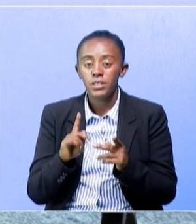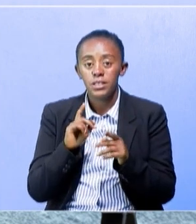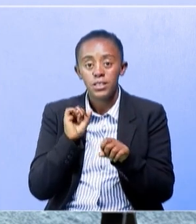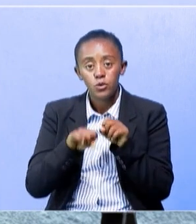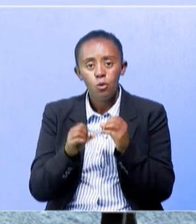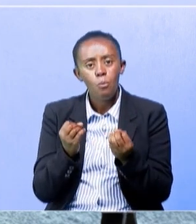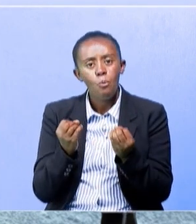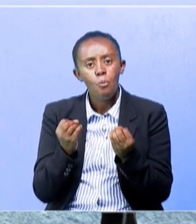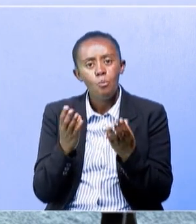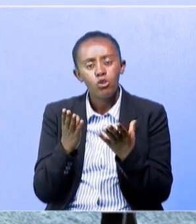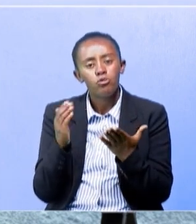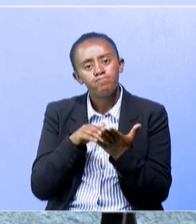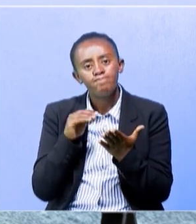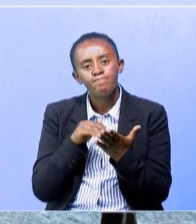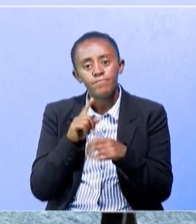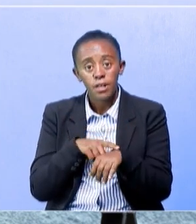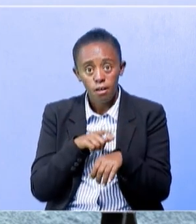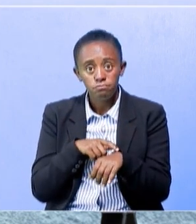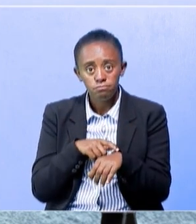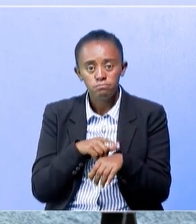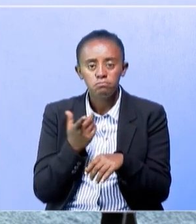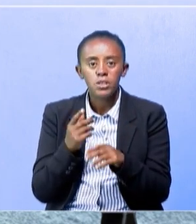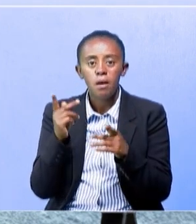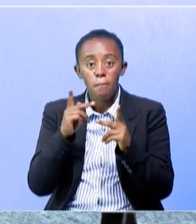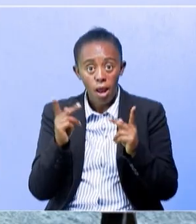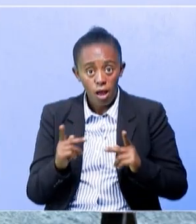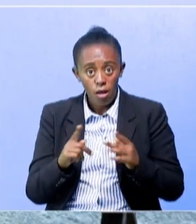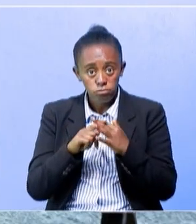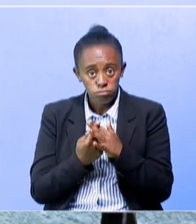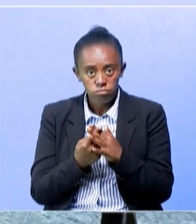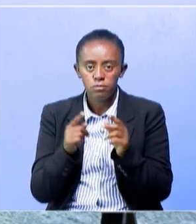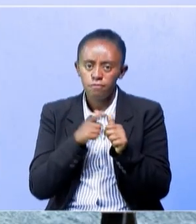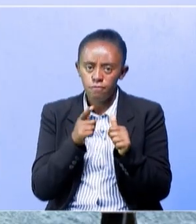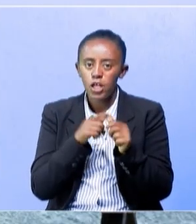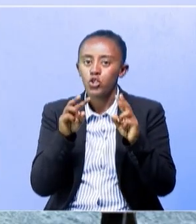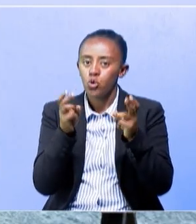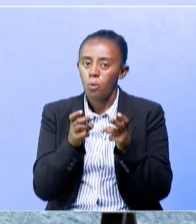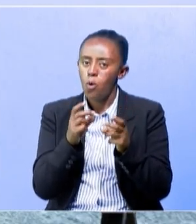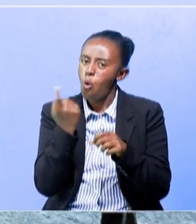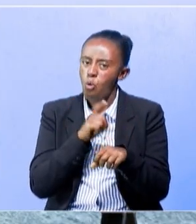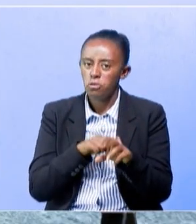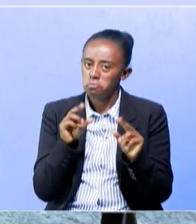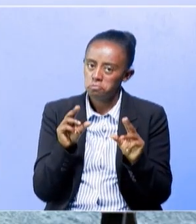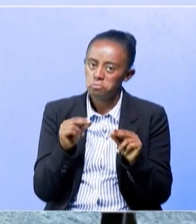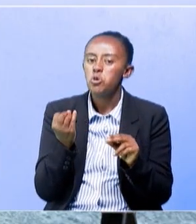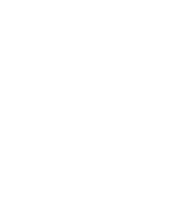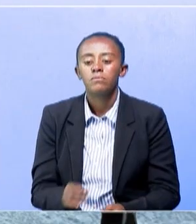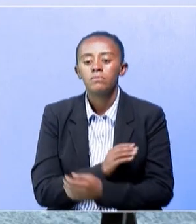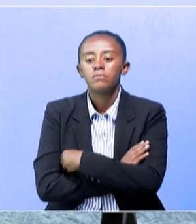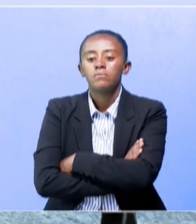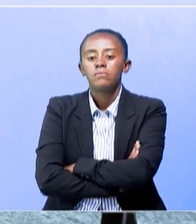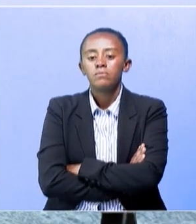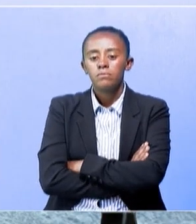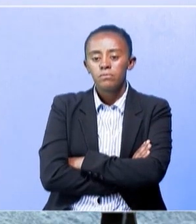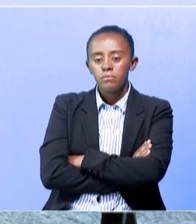So most of the time our paragraph starts from what? Topic sentence, but not always. Then here